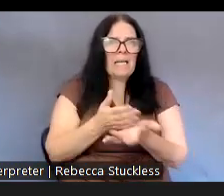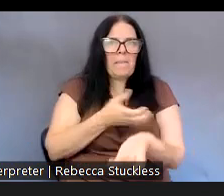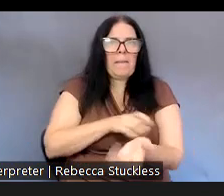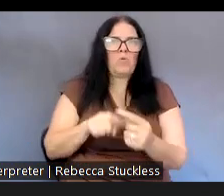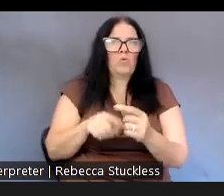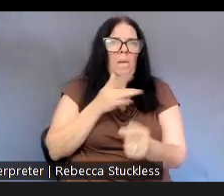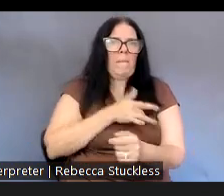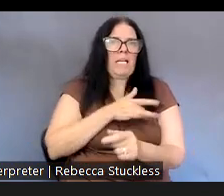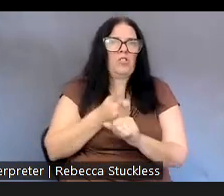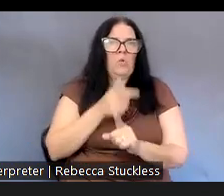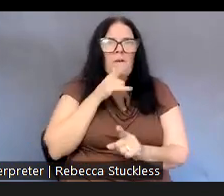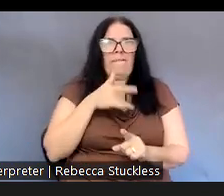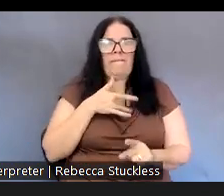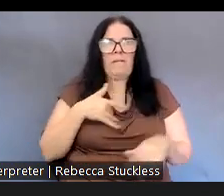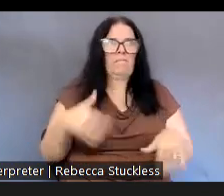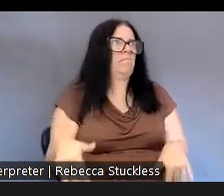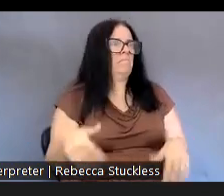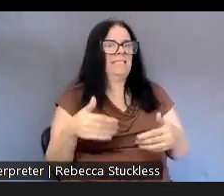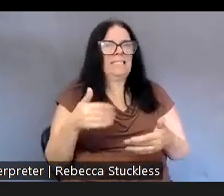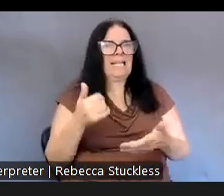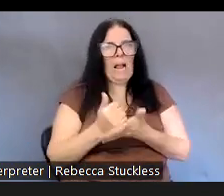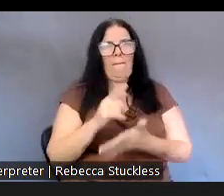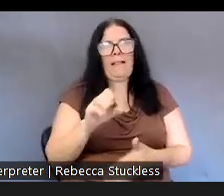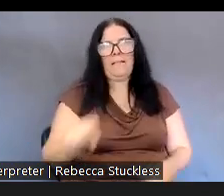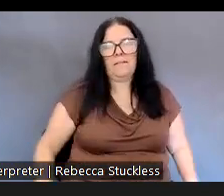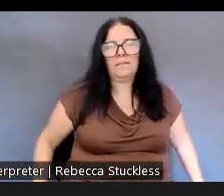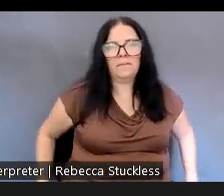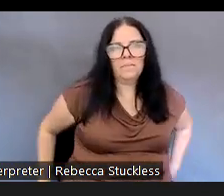a patient who has been feeling completely helpless?